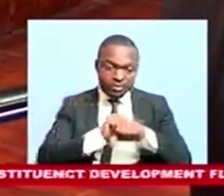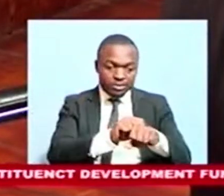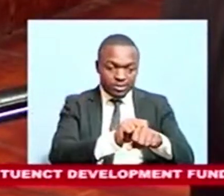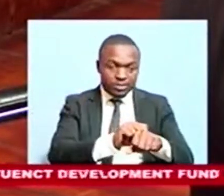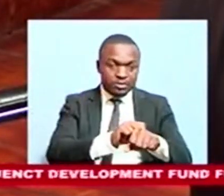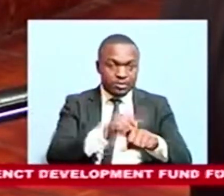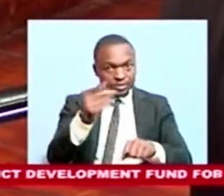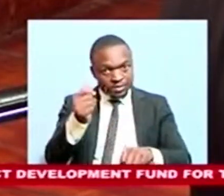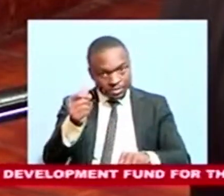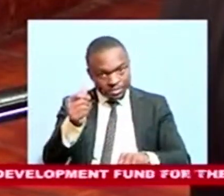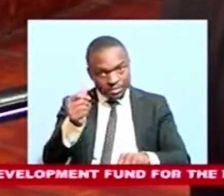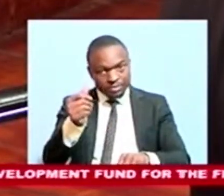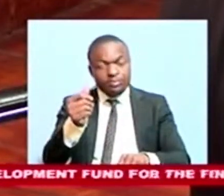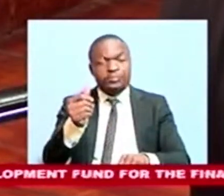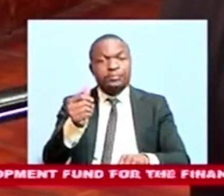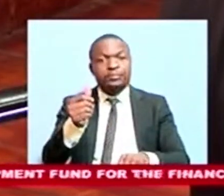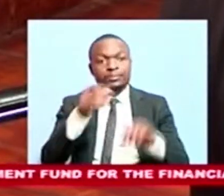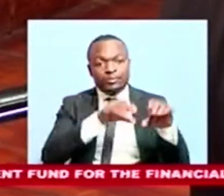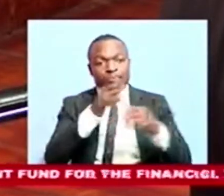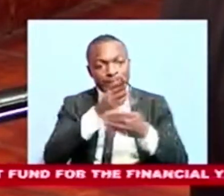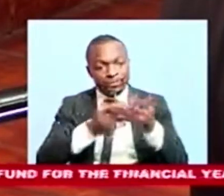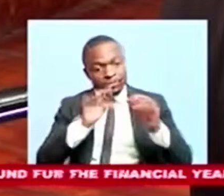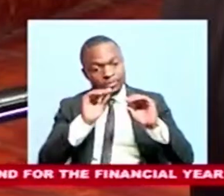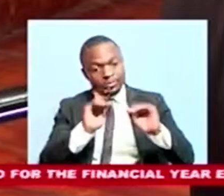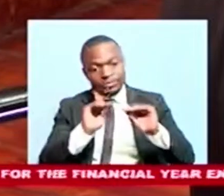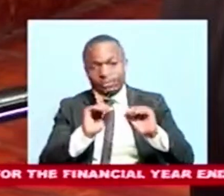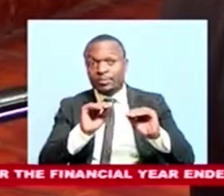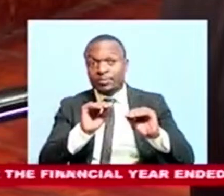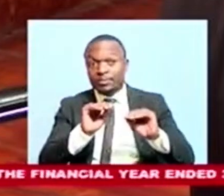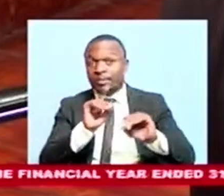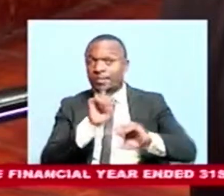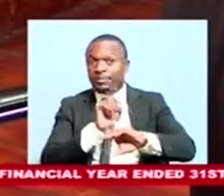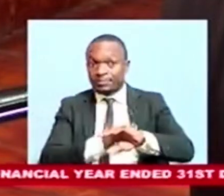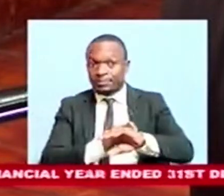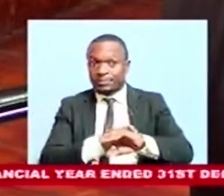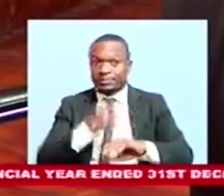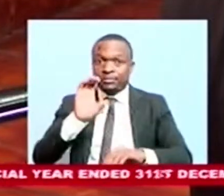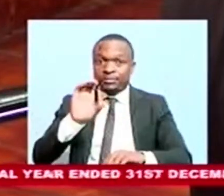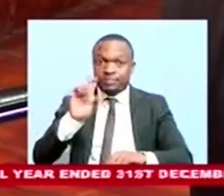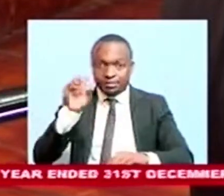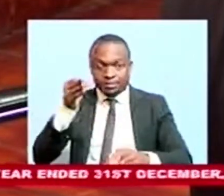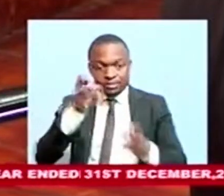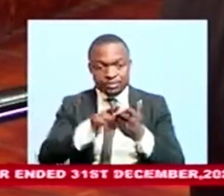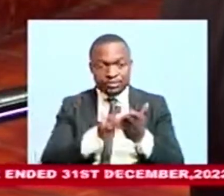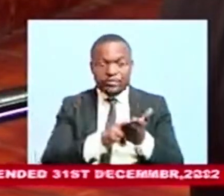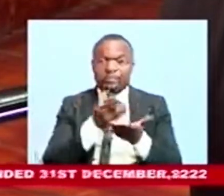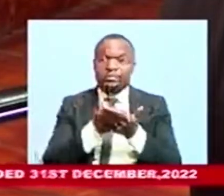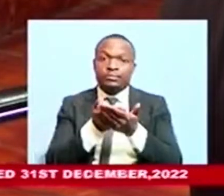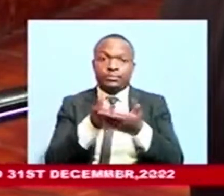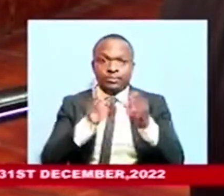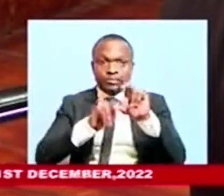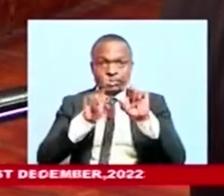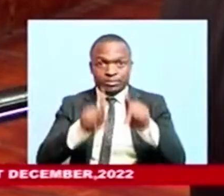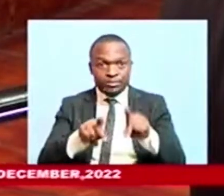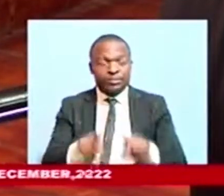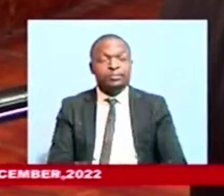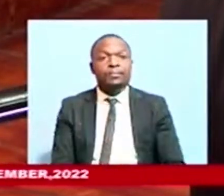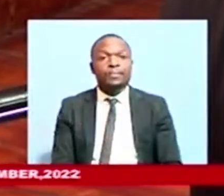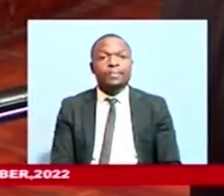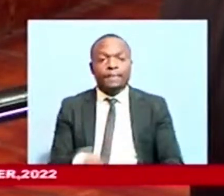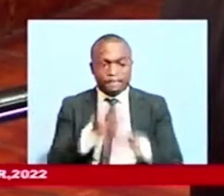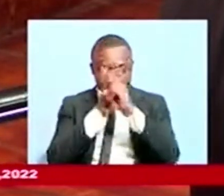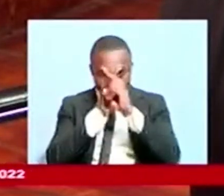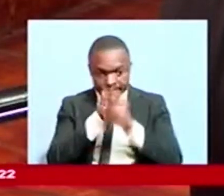we were doing some orientation during the CDF guidelines. I submit here. Honorable